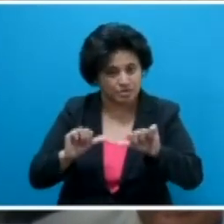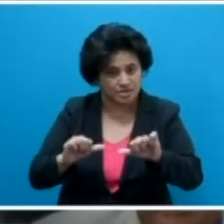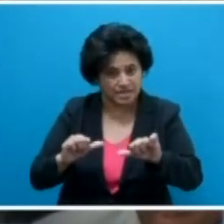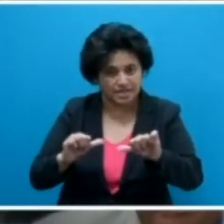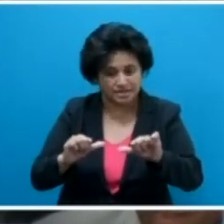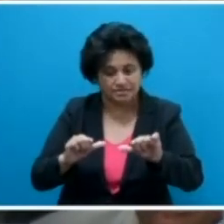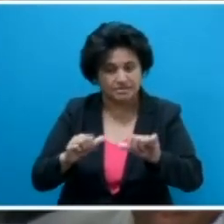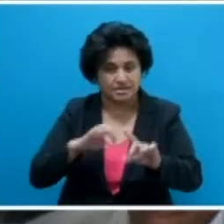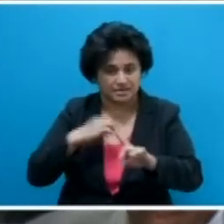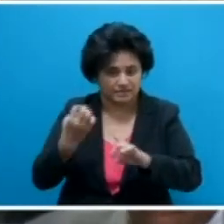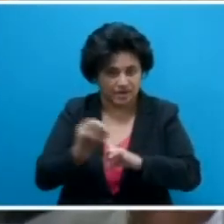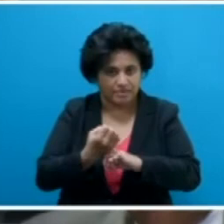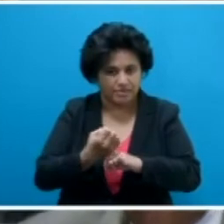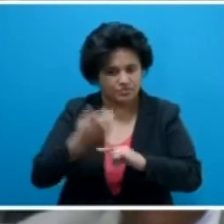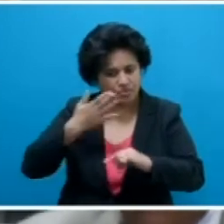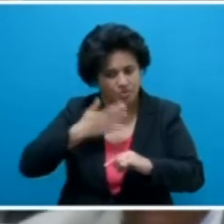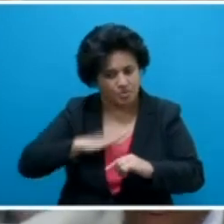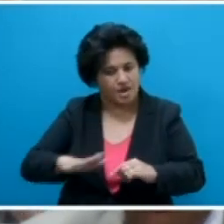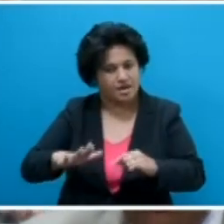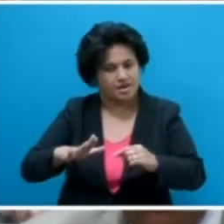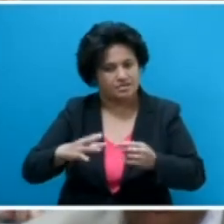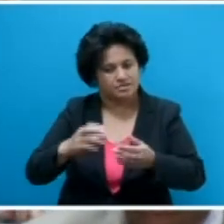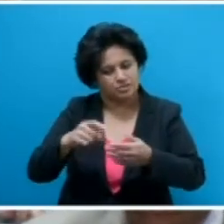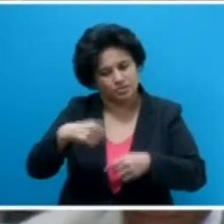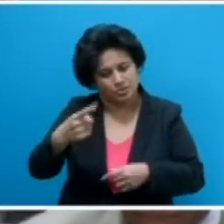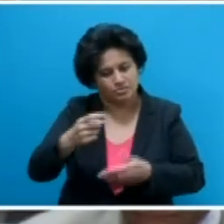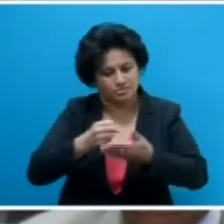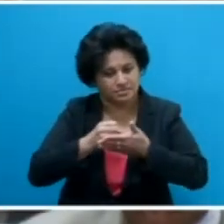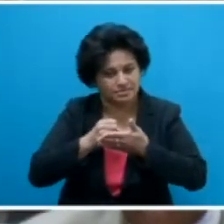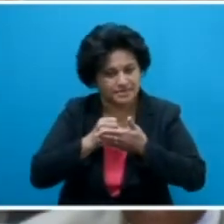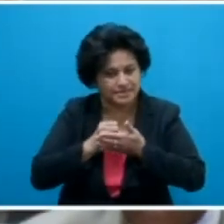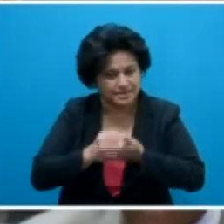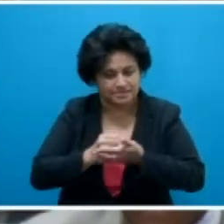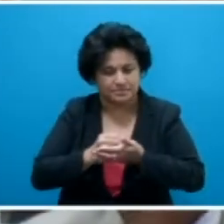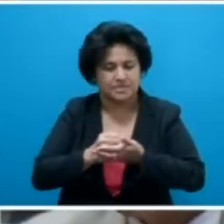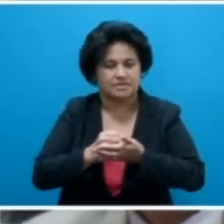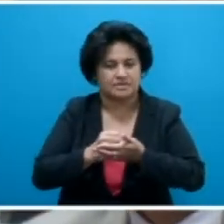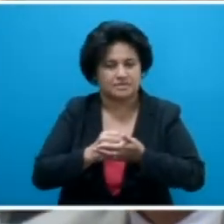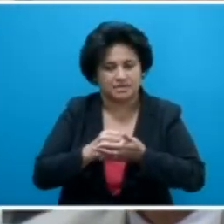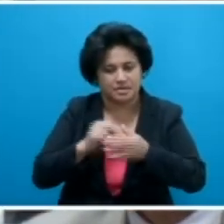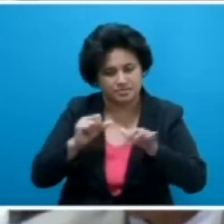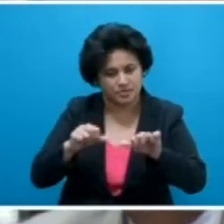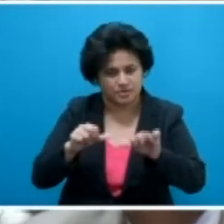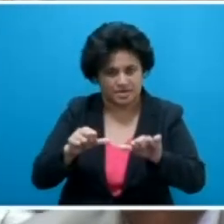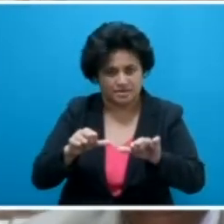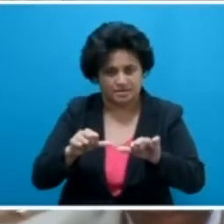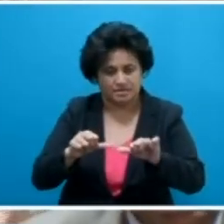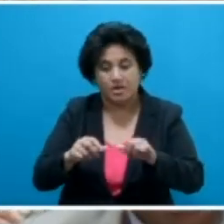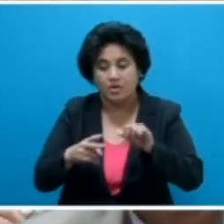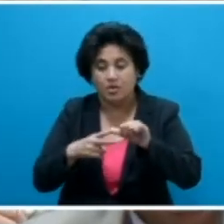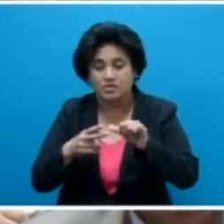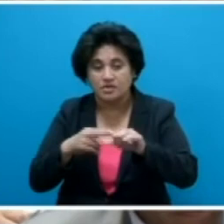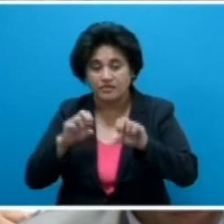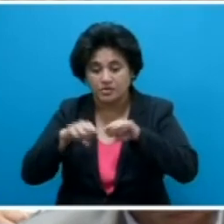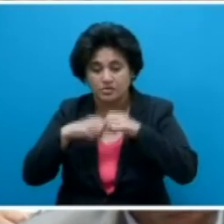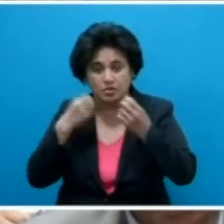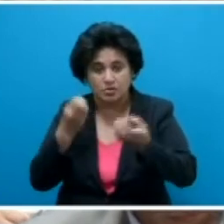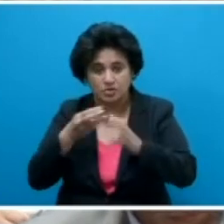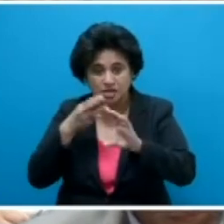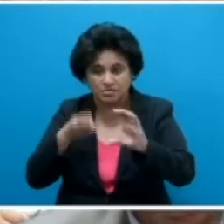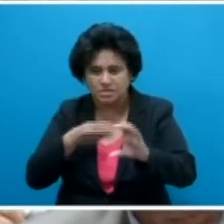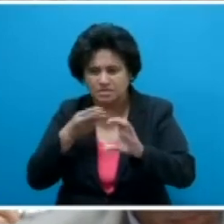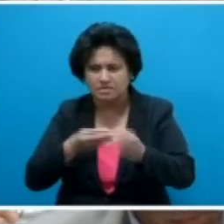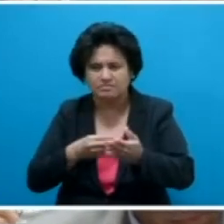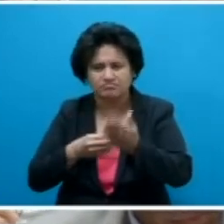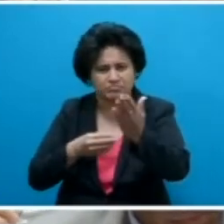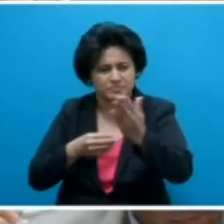and aspirations. Honourable Speaker said, I'm also inclined to respond to the social media comments by Honourable Nico